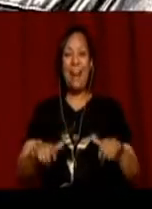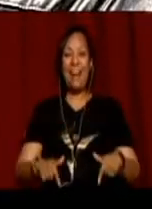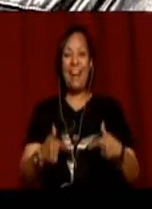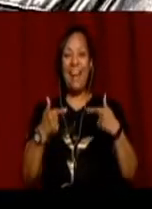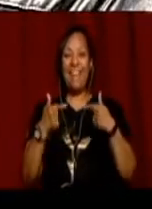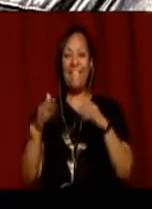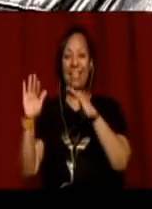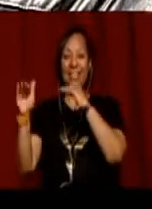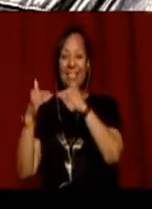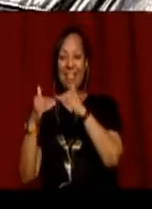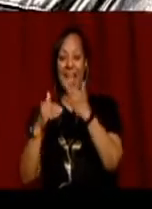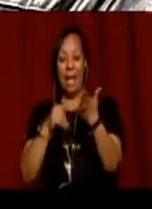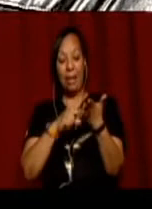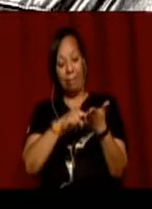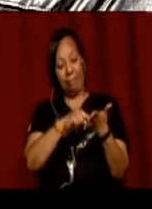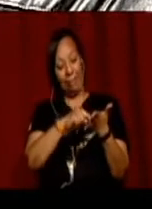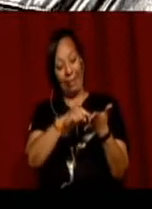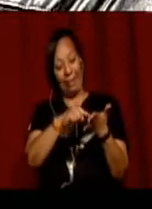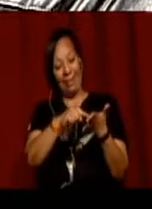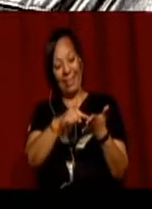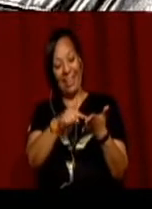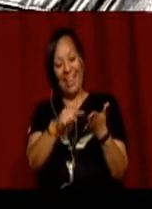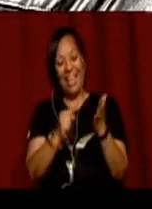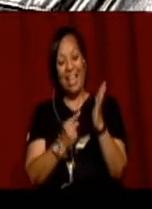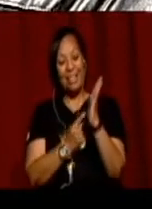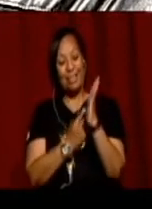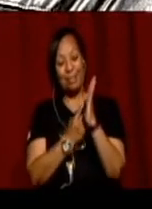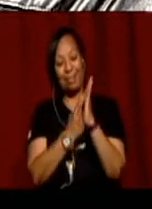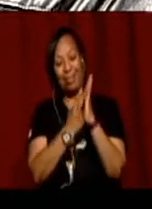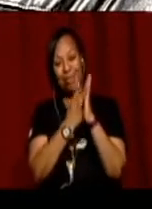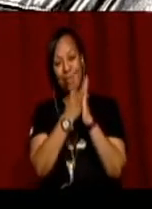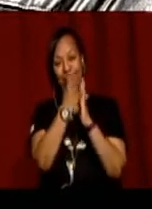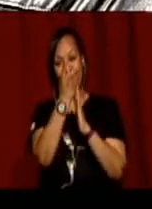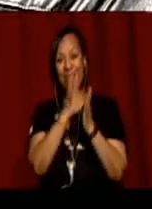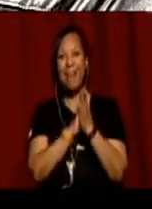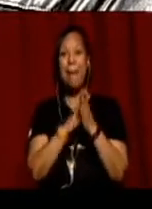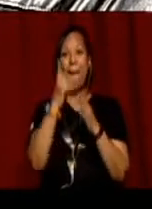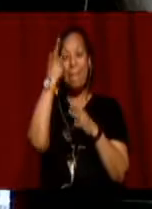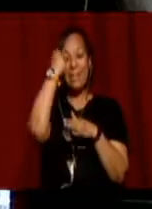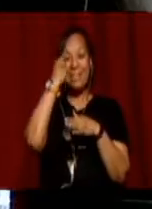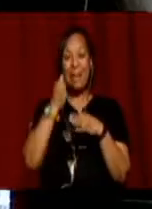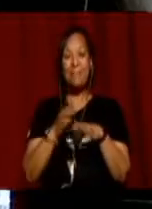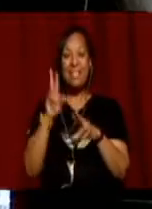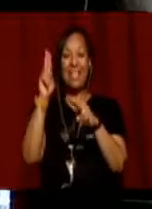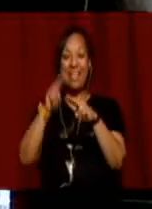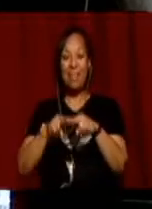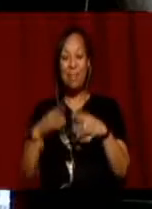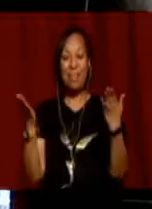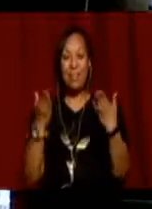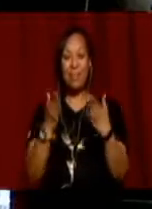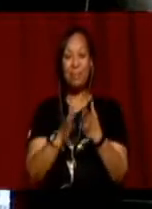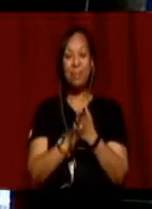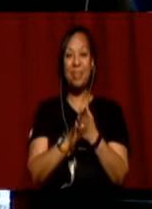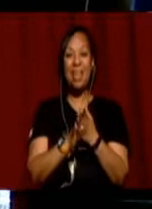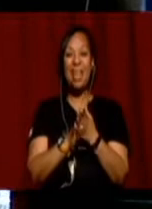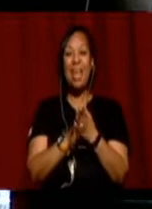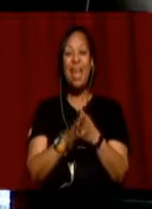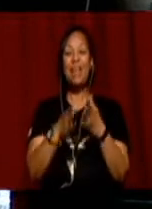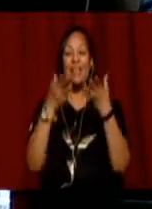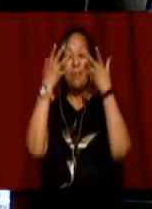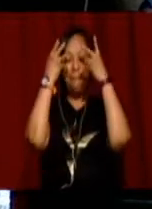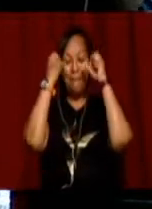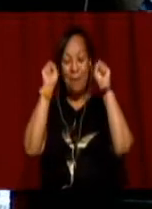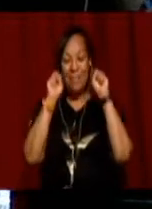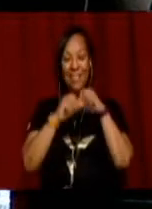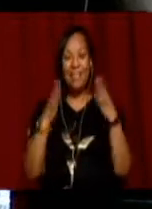looked at the line in my hand and it just started running longer because I'm sitting here with you all. Well, Madam President, thank you